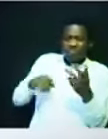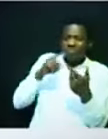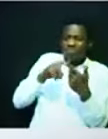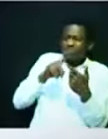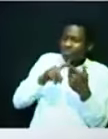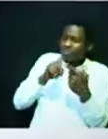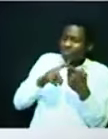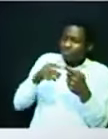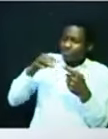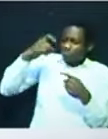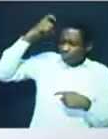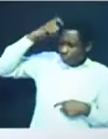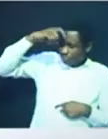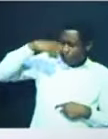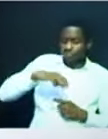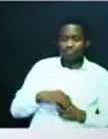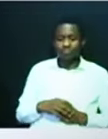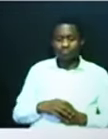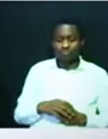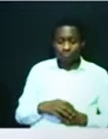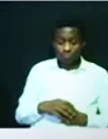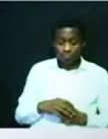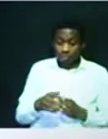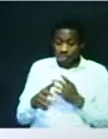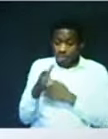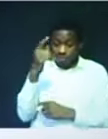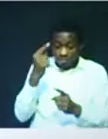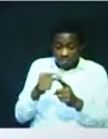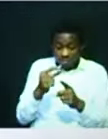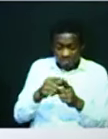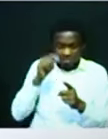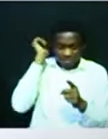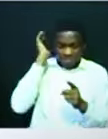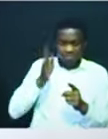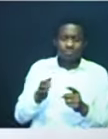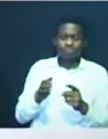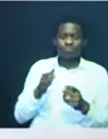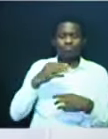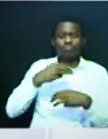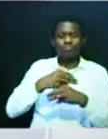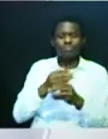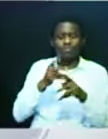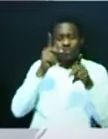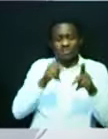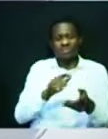It can make us wise. And it is this